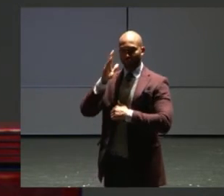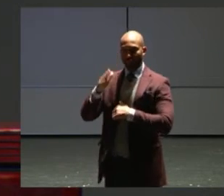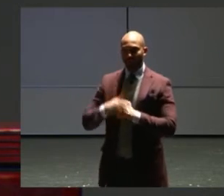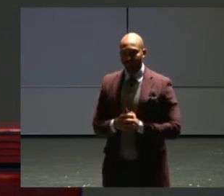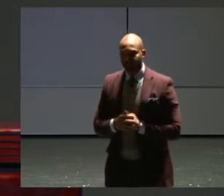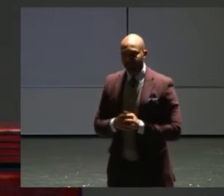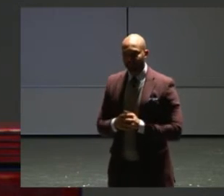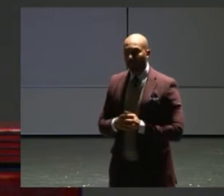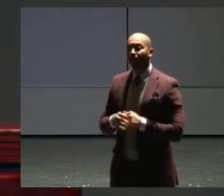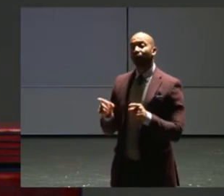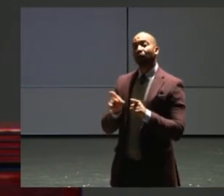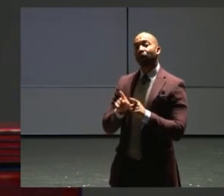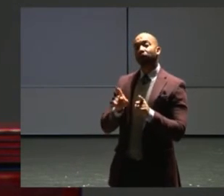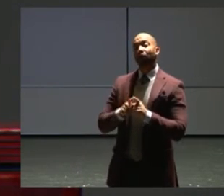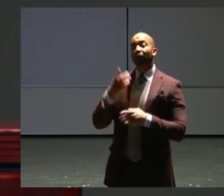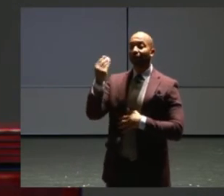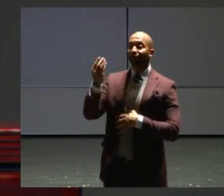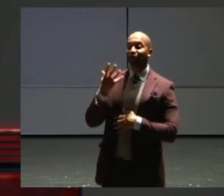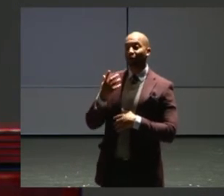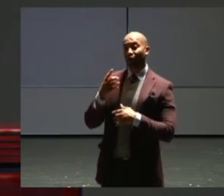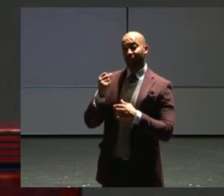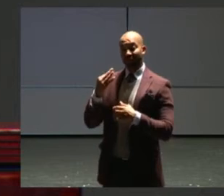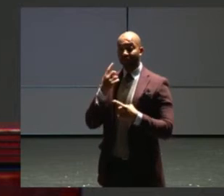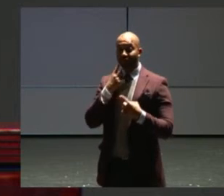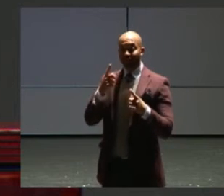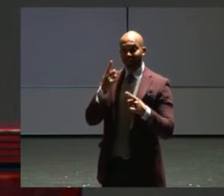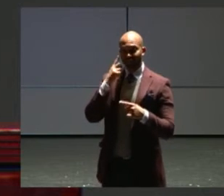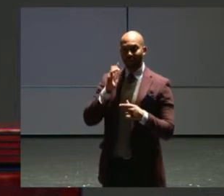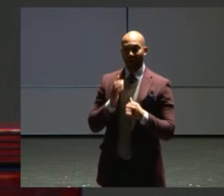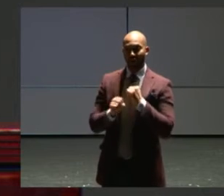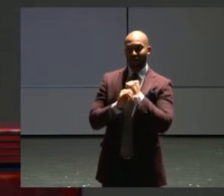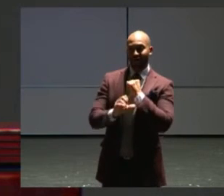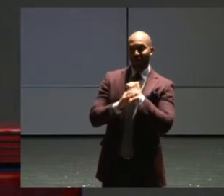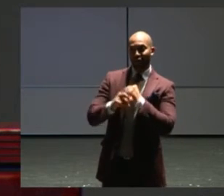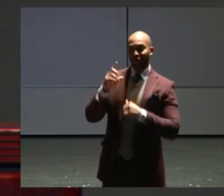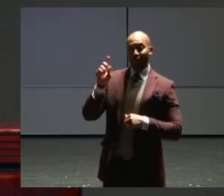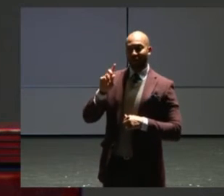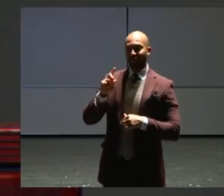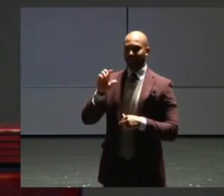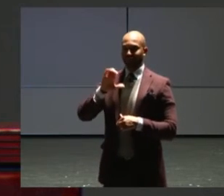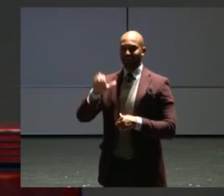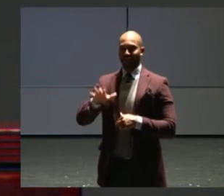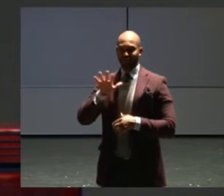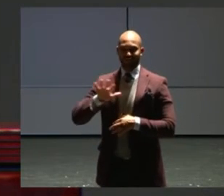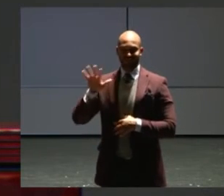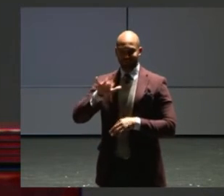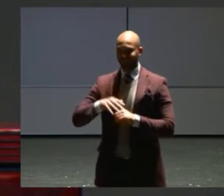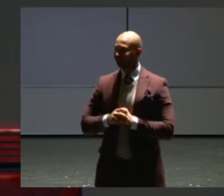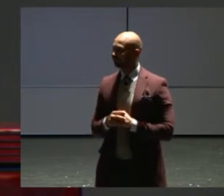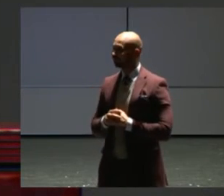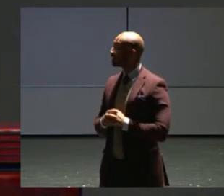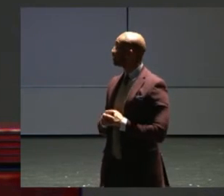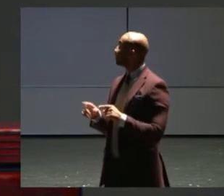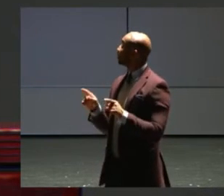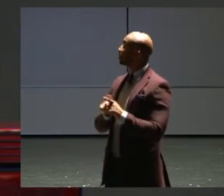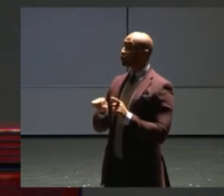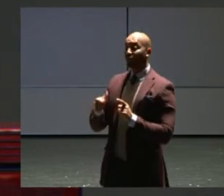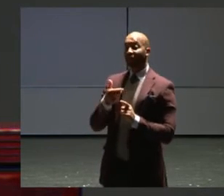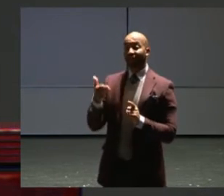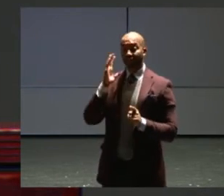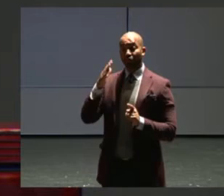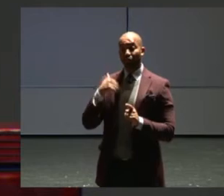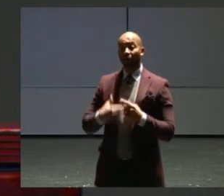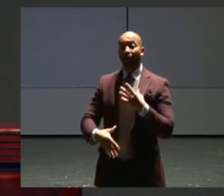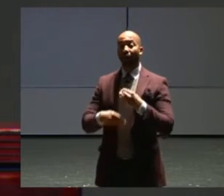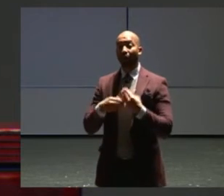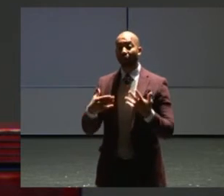that you let us know how the commercials are working that we have in Chicagoland. Some additional areas that we're focusing on